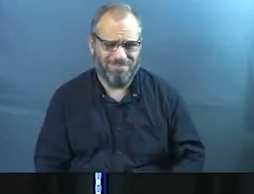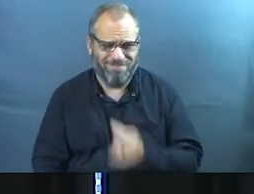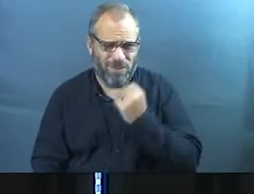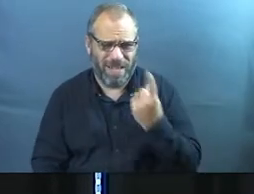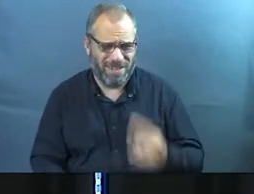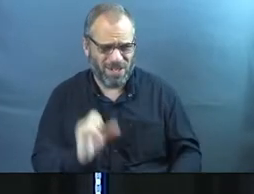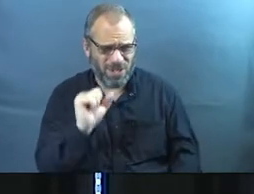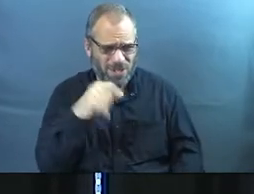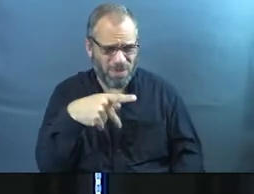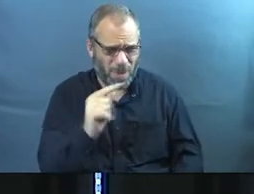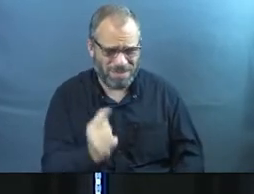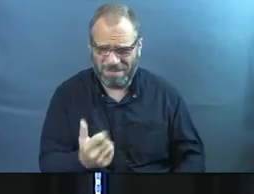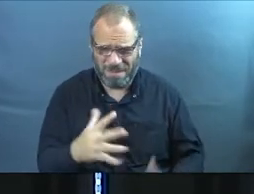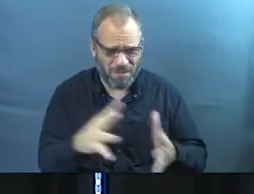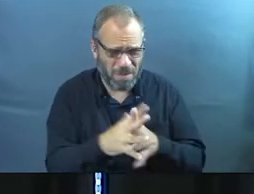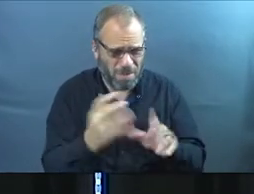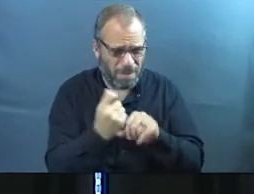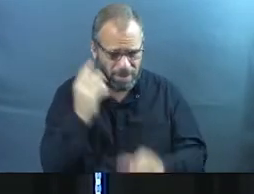at all.